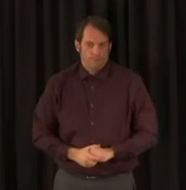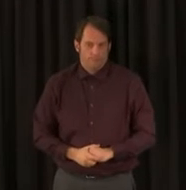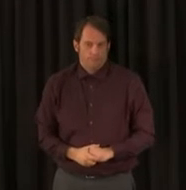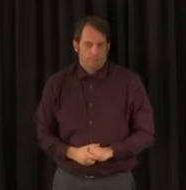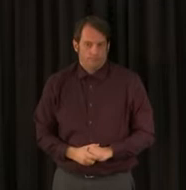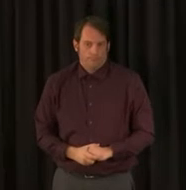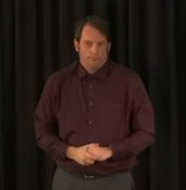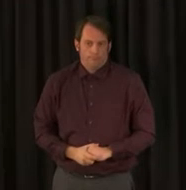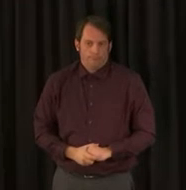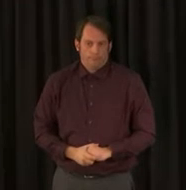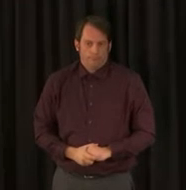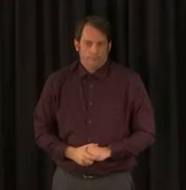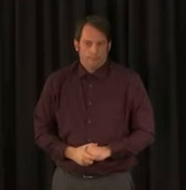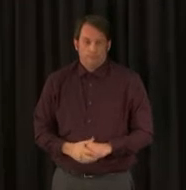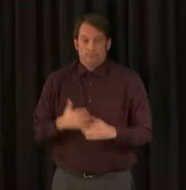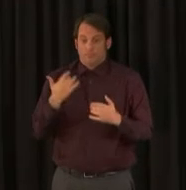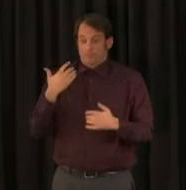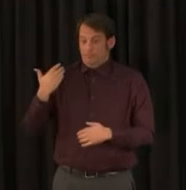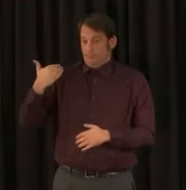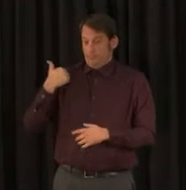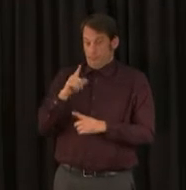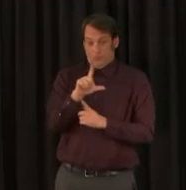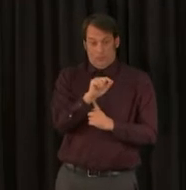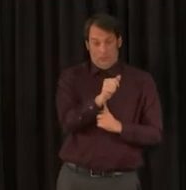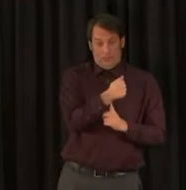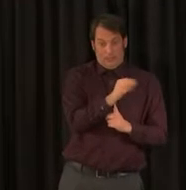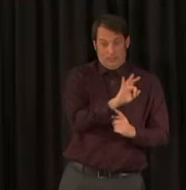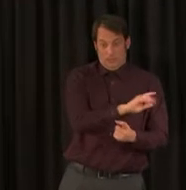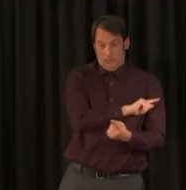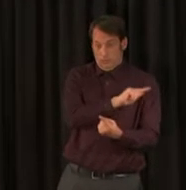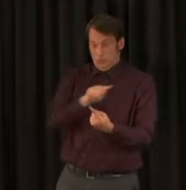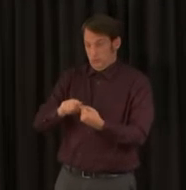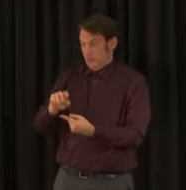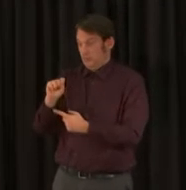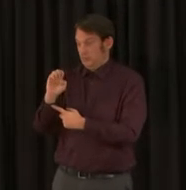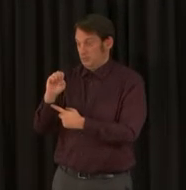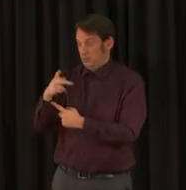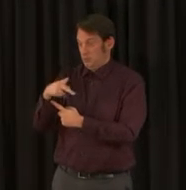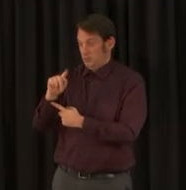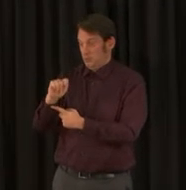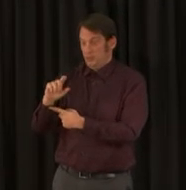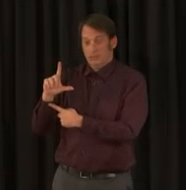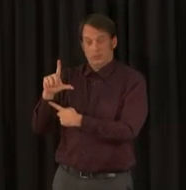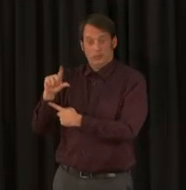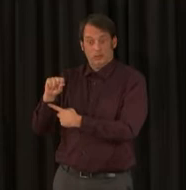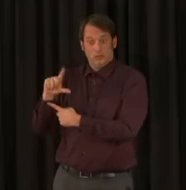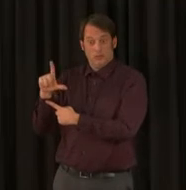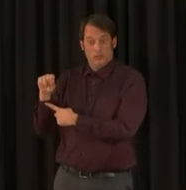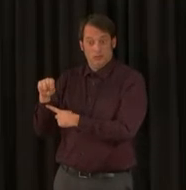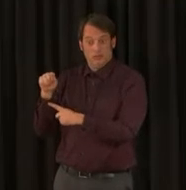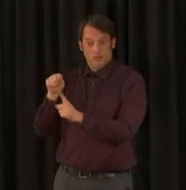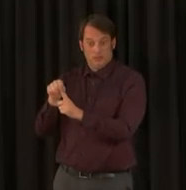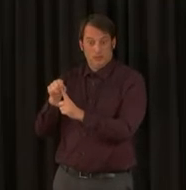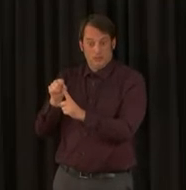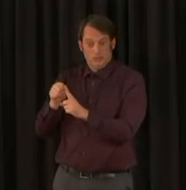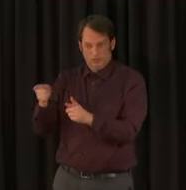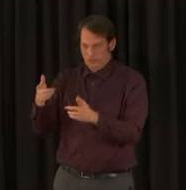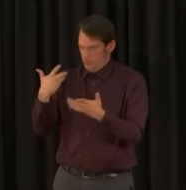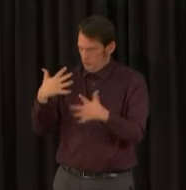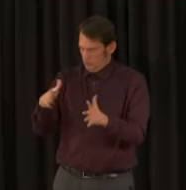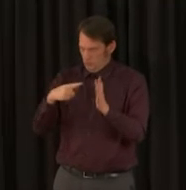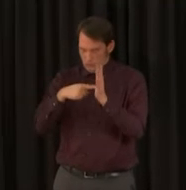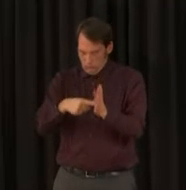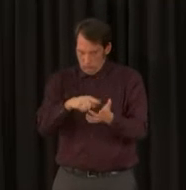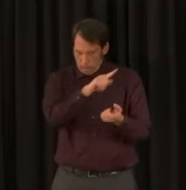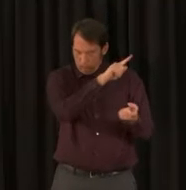30, right, 2019 to September 30, 2020. All right, so as long as you show a